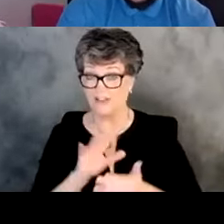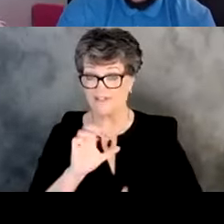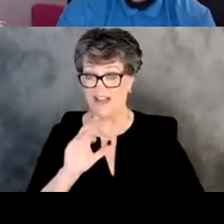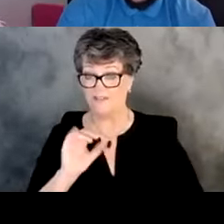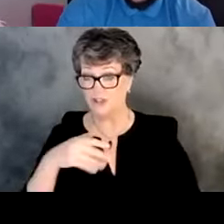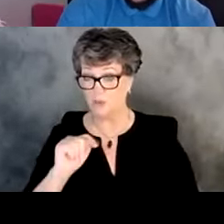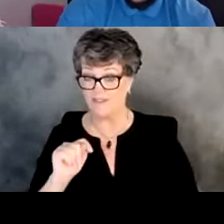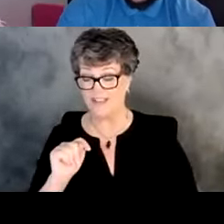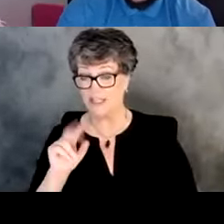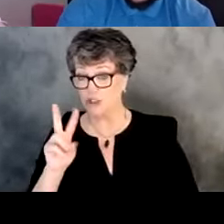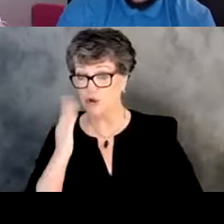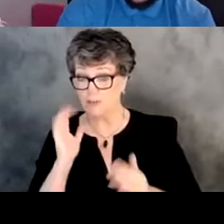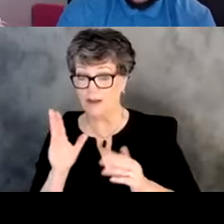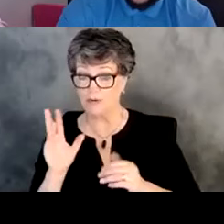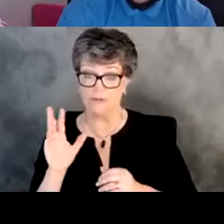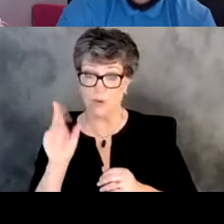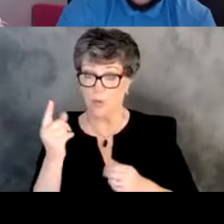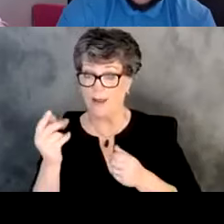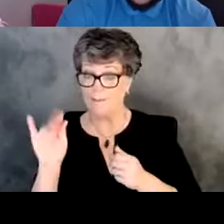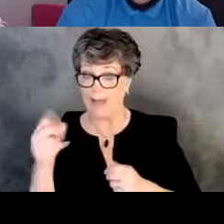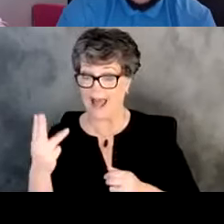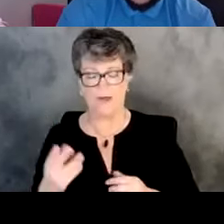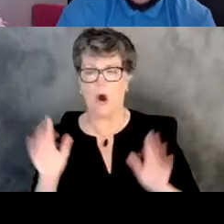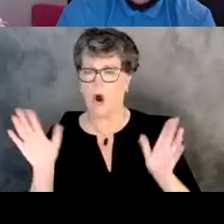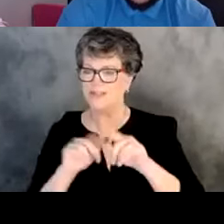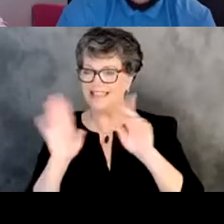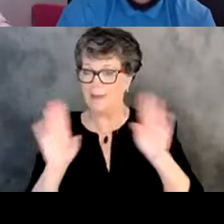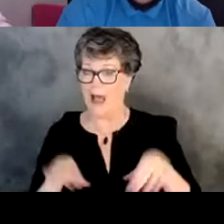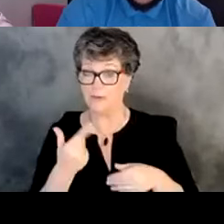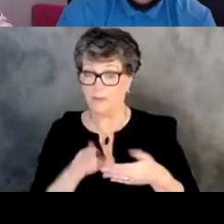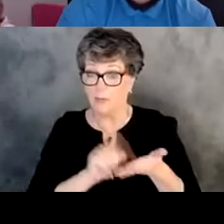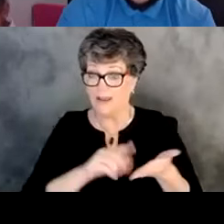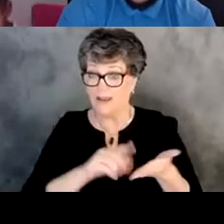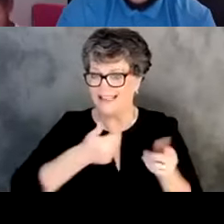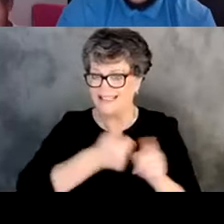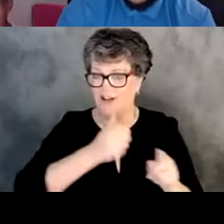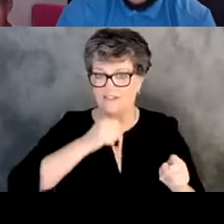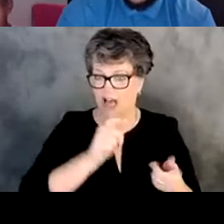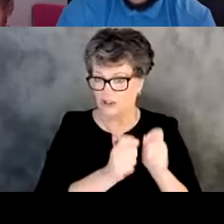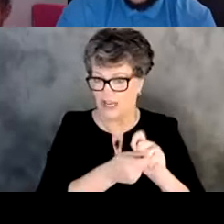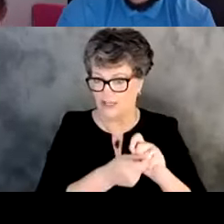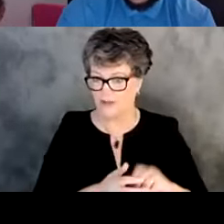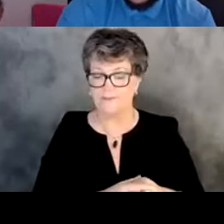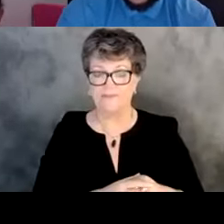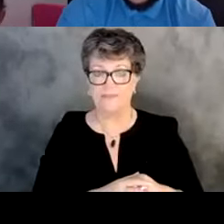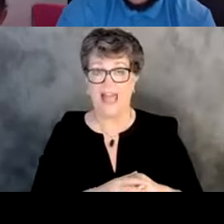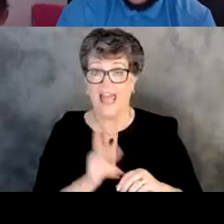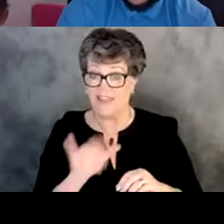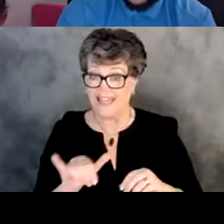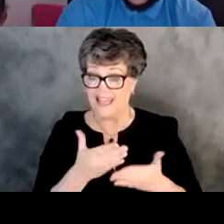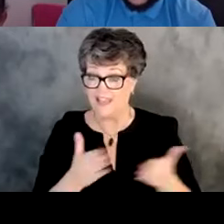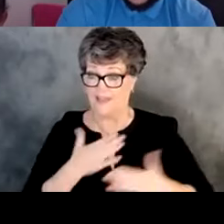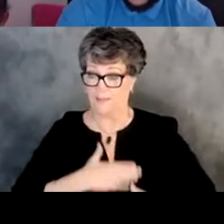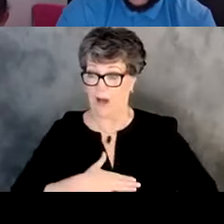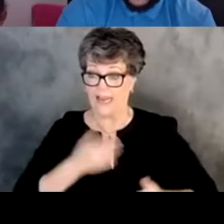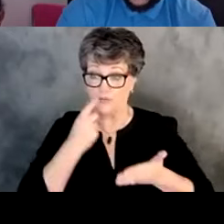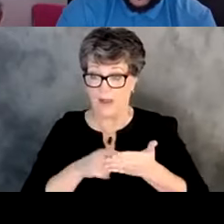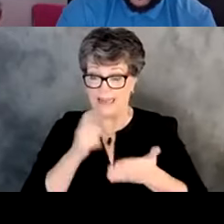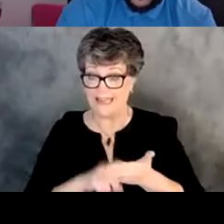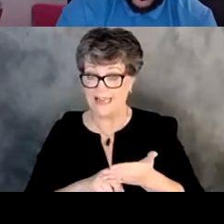bedrooms, 2 bath, you're like, oh, still the same house because the blueprint hasn't changed. And the key thing that is getting your body to recognize as